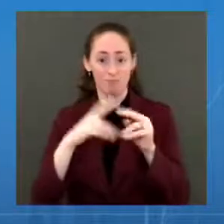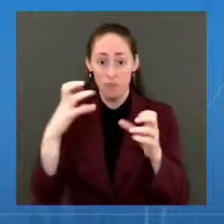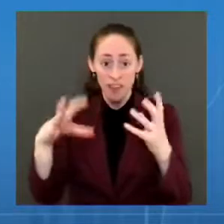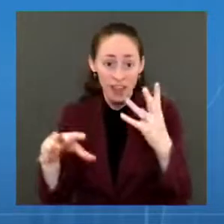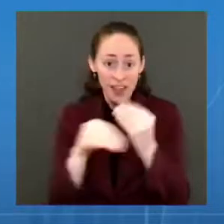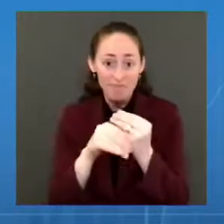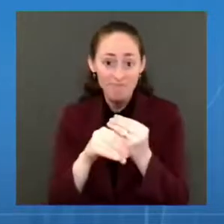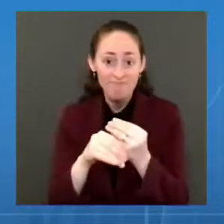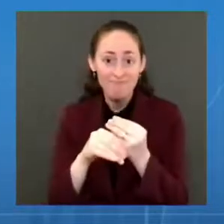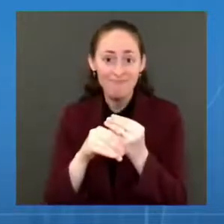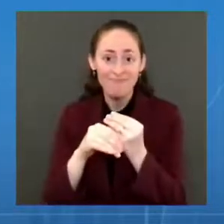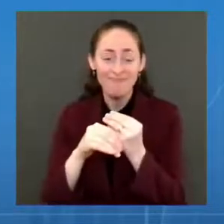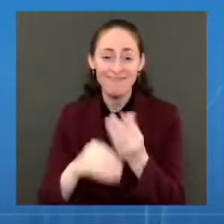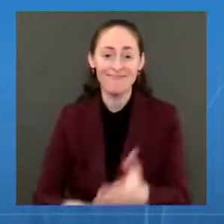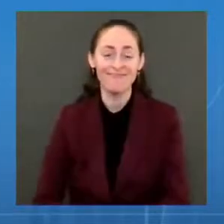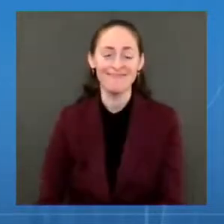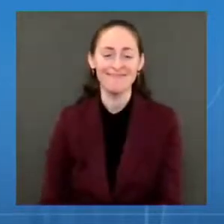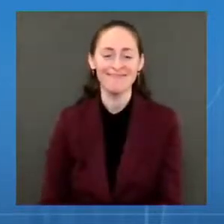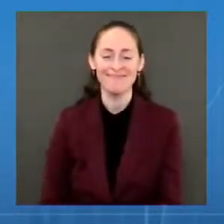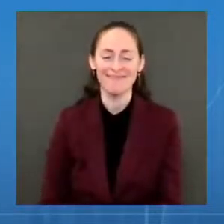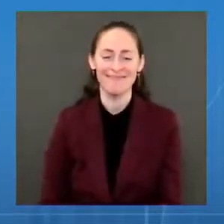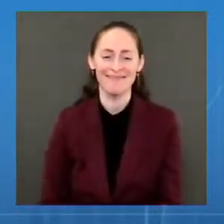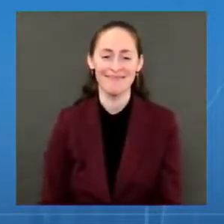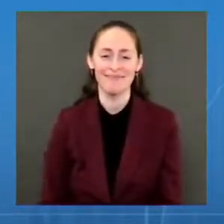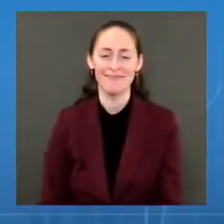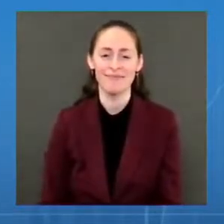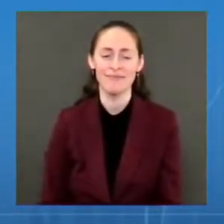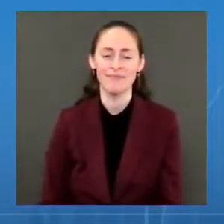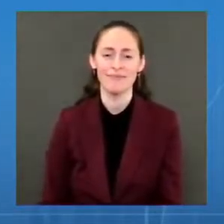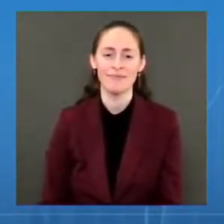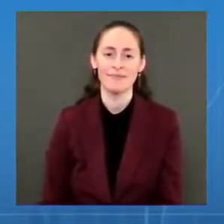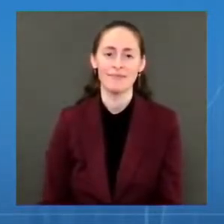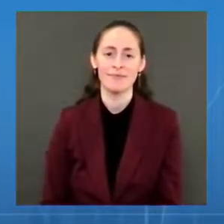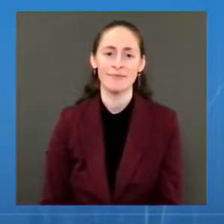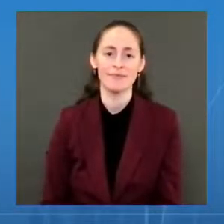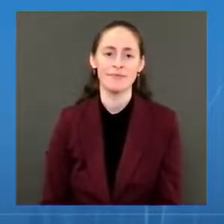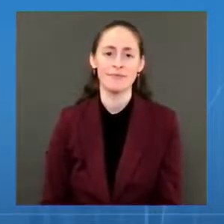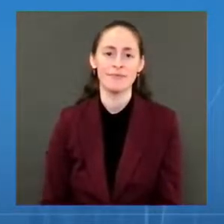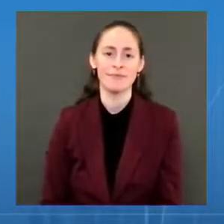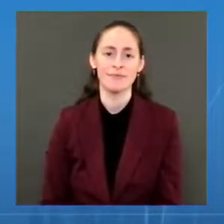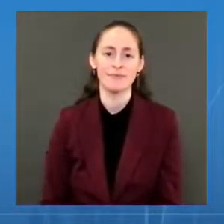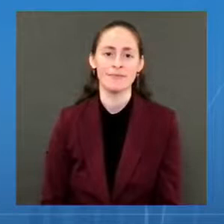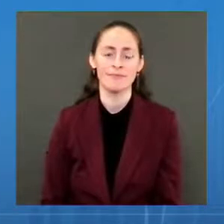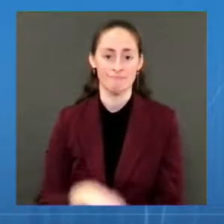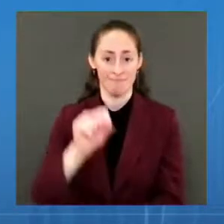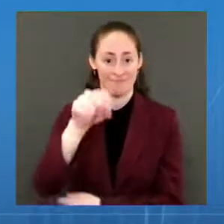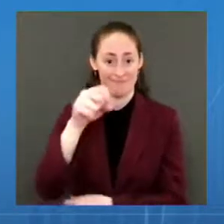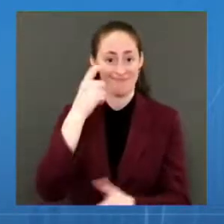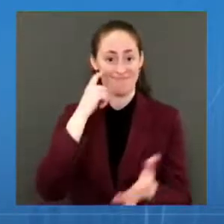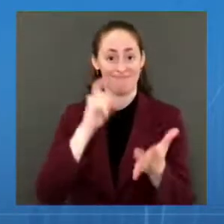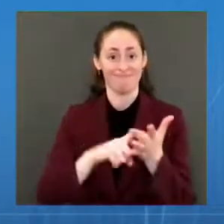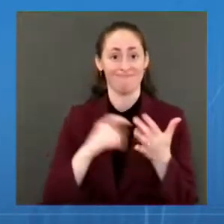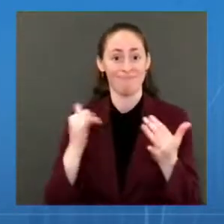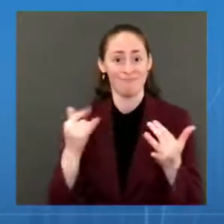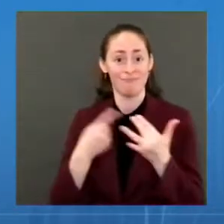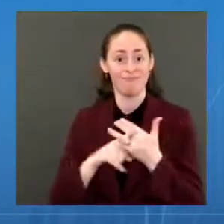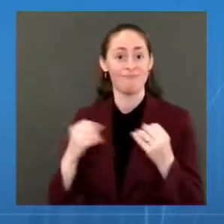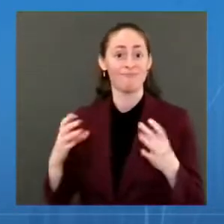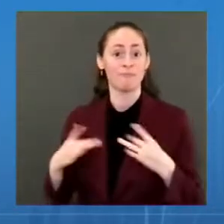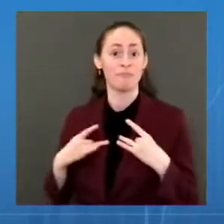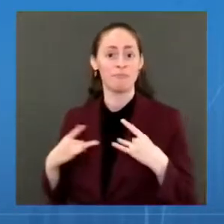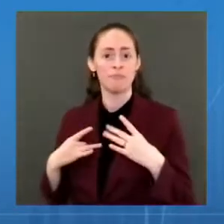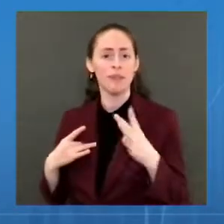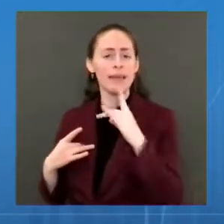Yeah, I would just say that, so many of those cases that we have right now are preventable with vaccines. And what we have